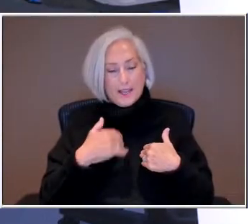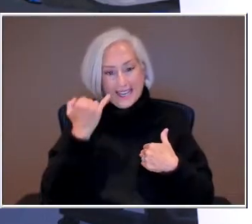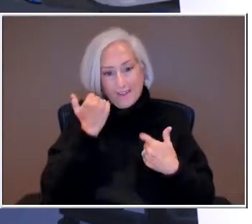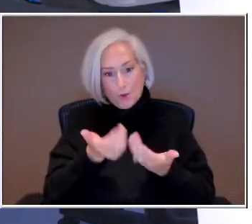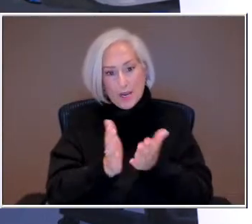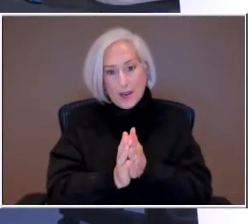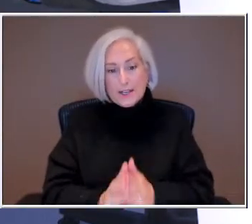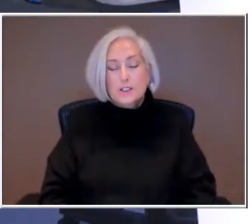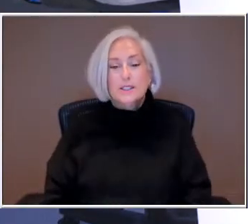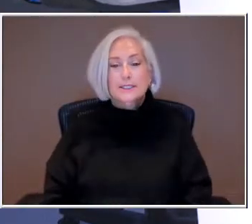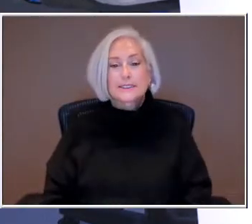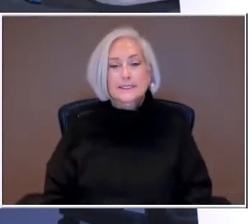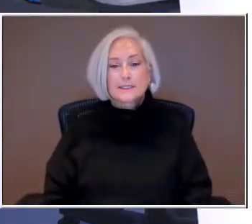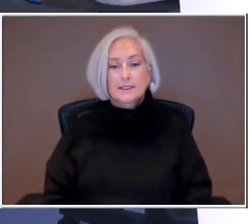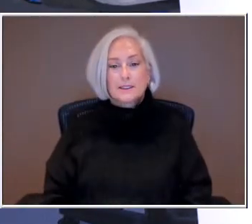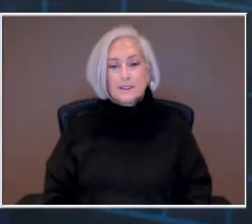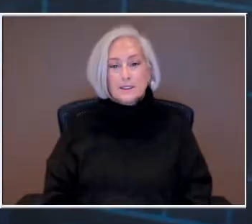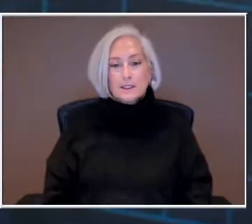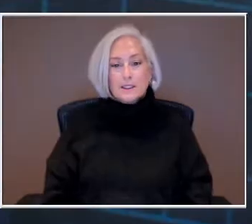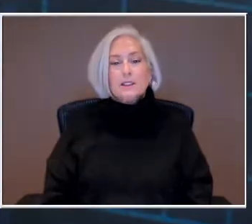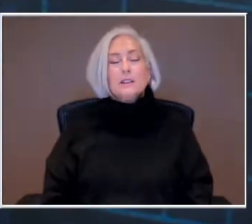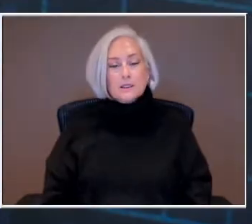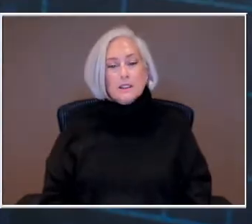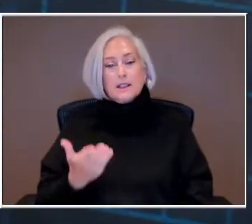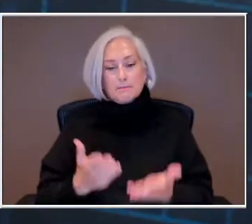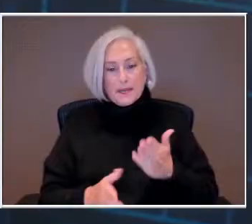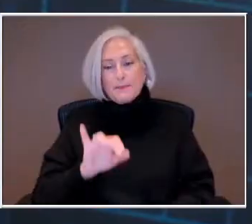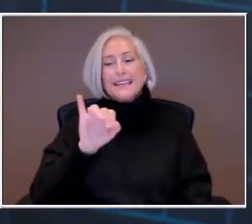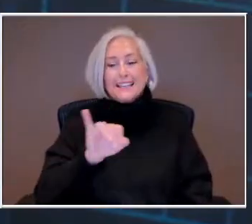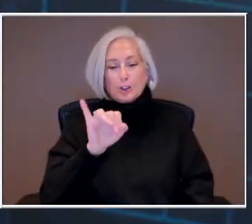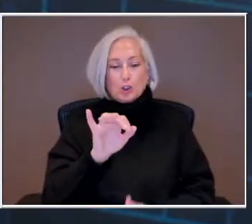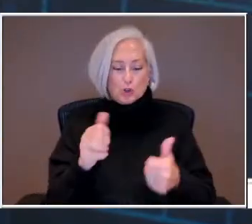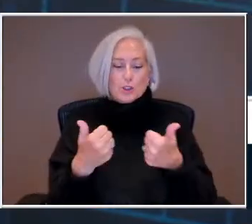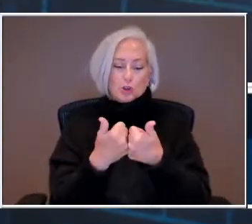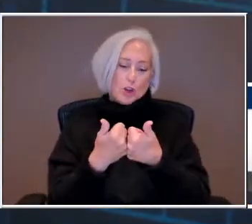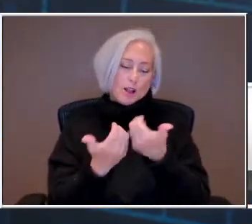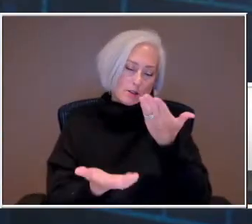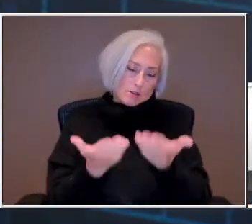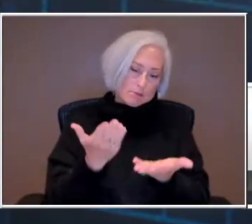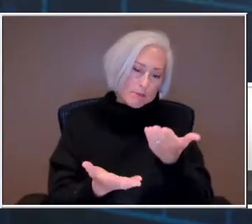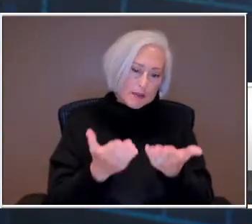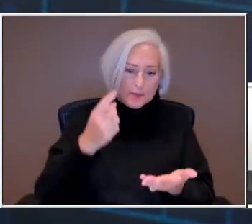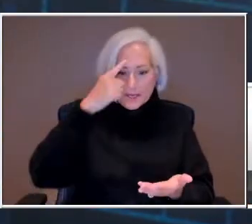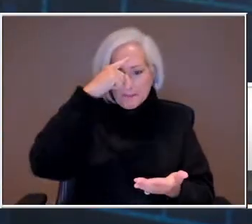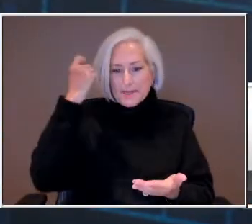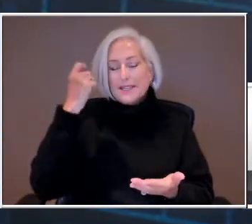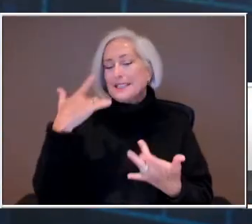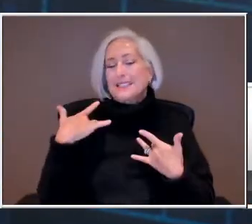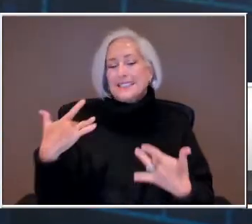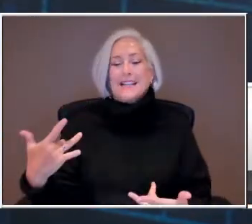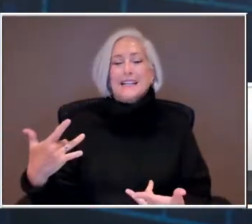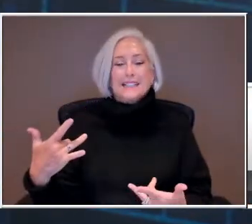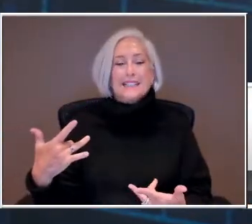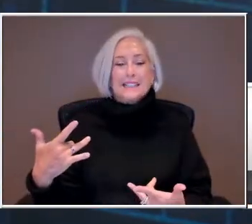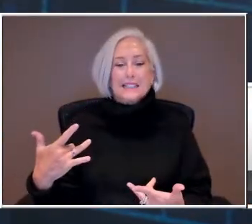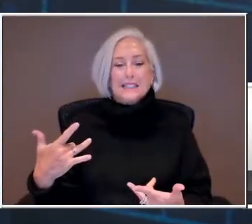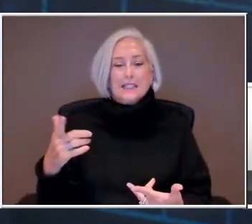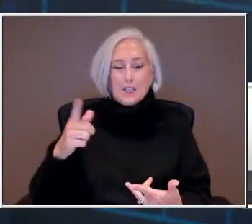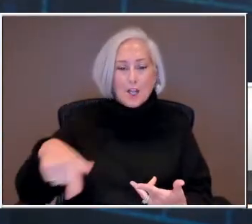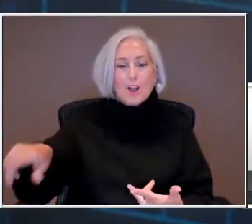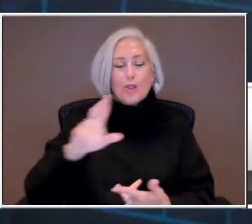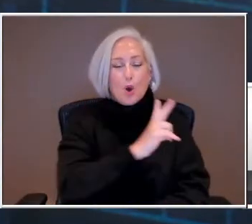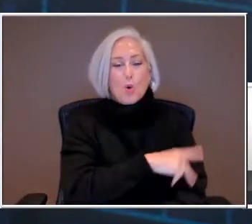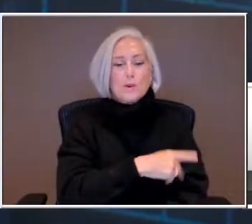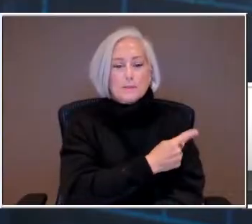think that might have some insurance challenges because technically the rule is that those patients, the lung cancer screening currently